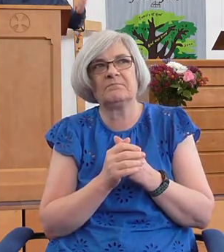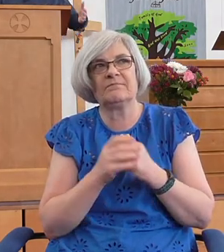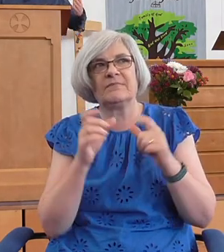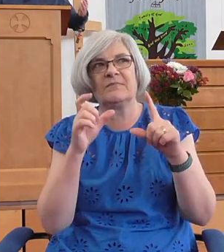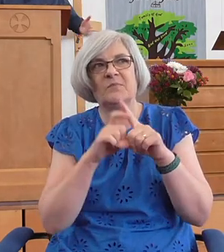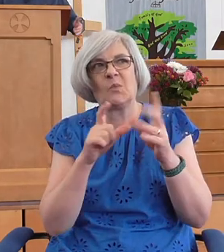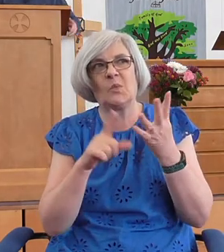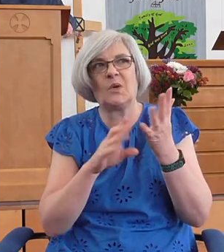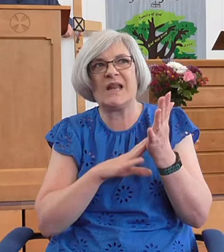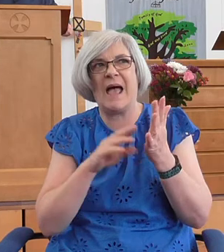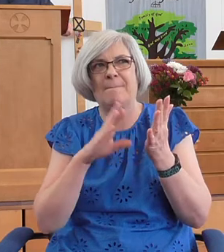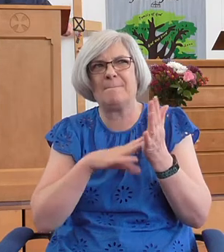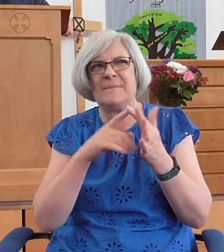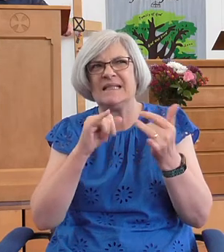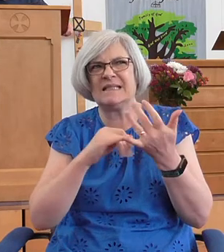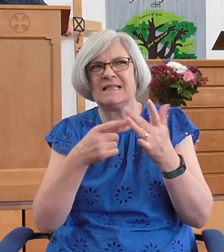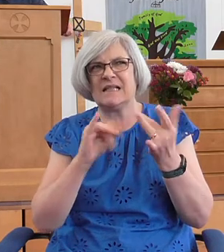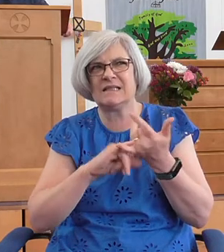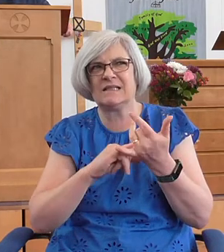works of power,